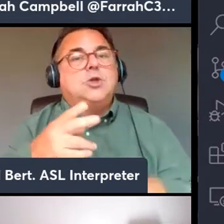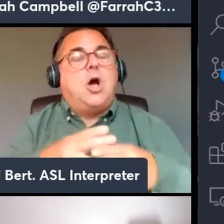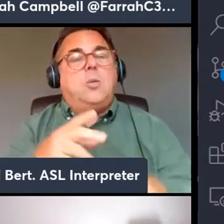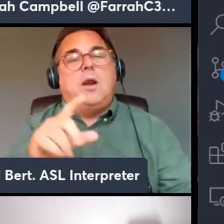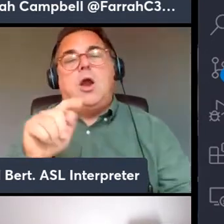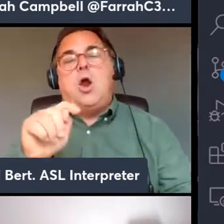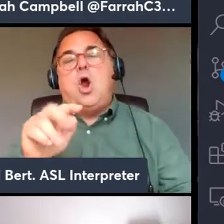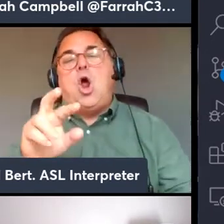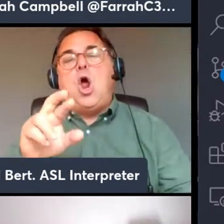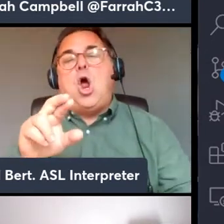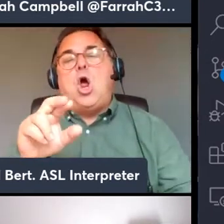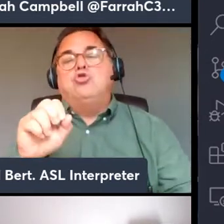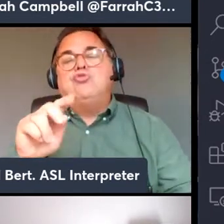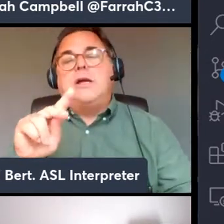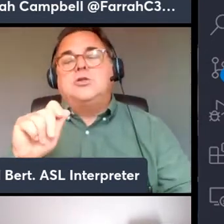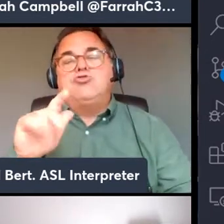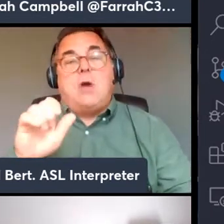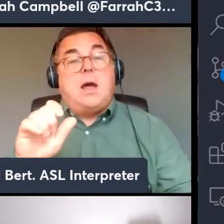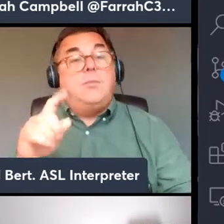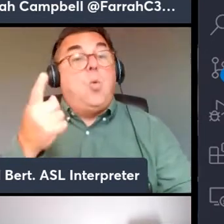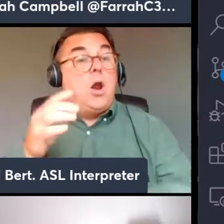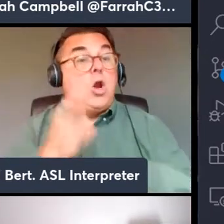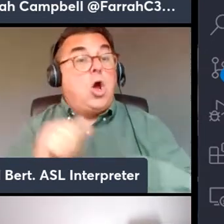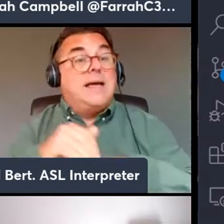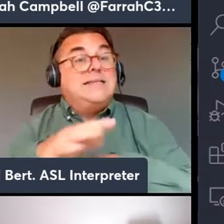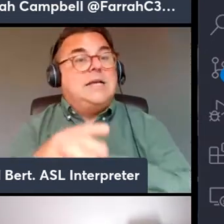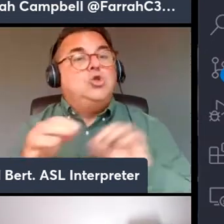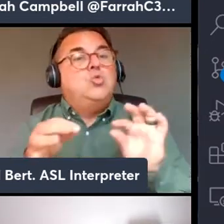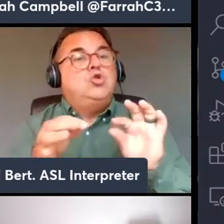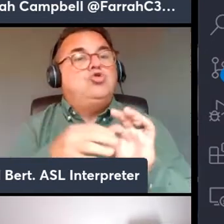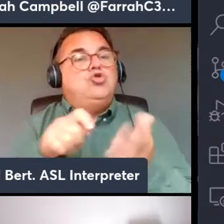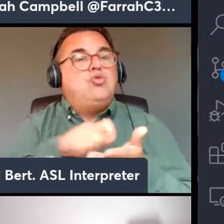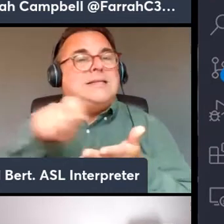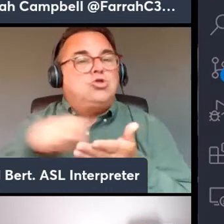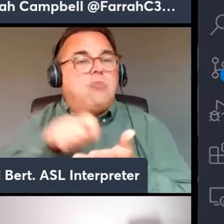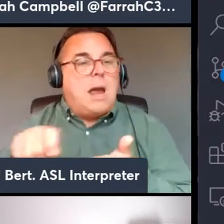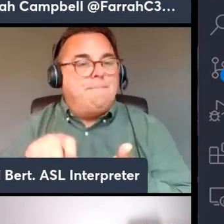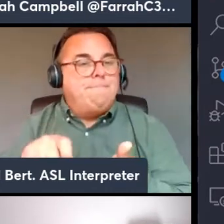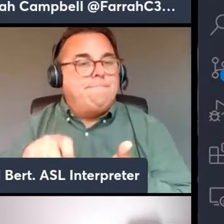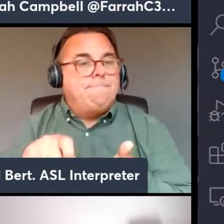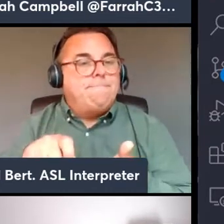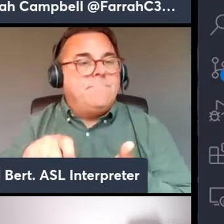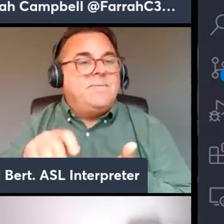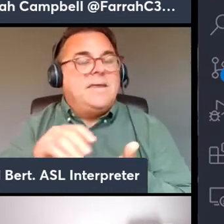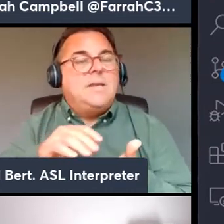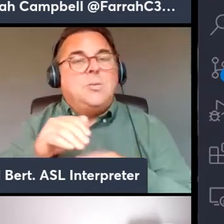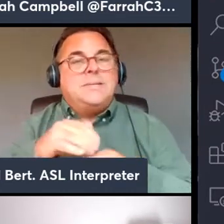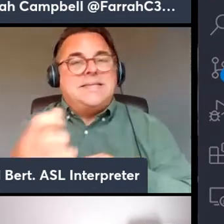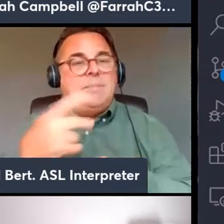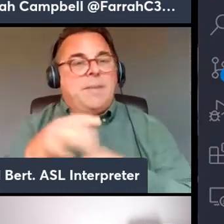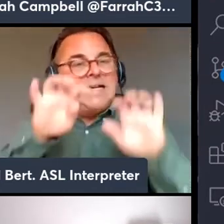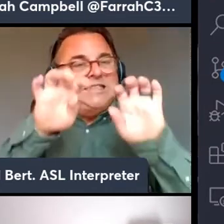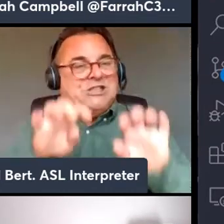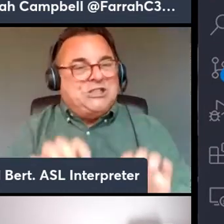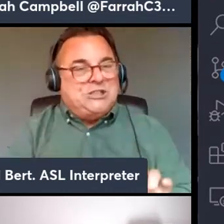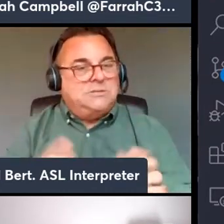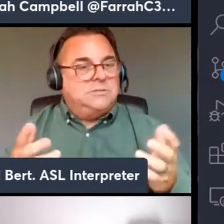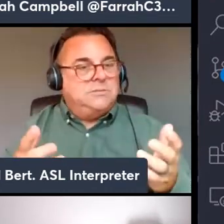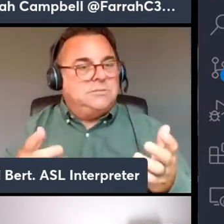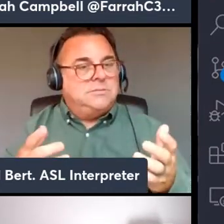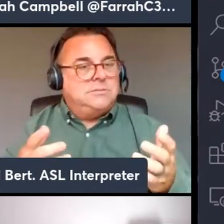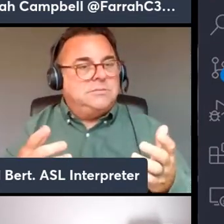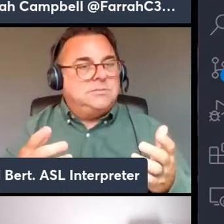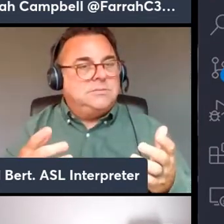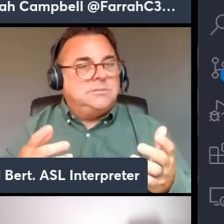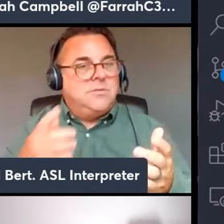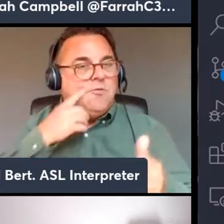So with a single API call, I send out to Transcribe, and Transcribe basically sends me back the transcription. diarized